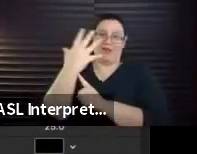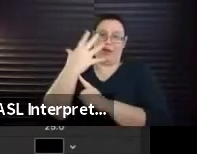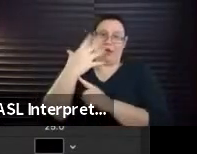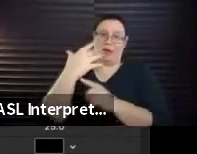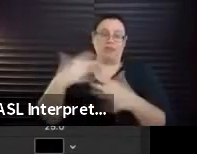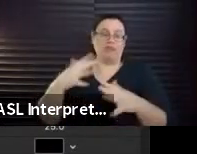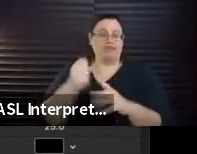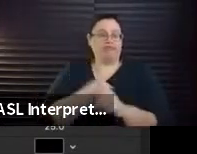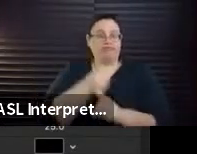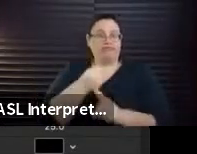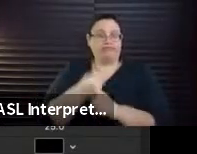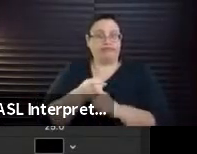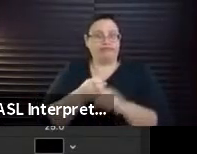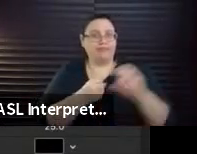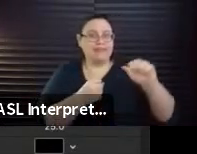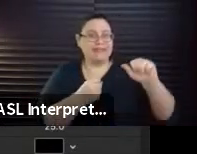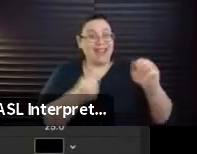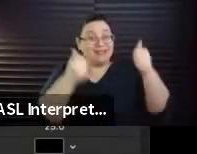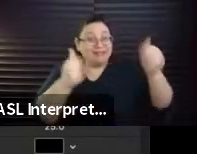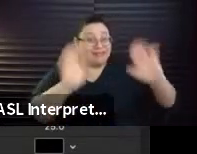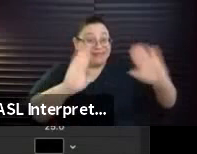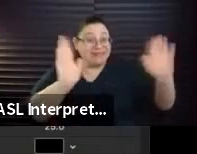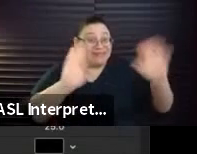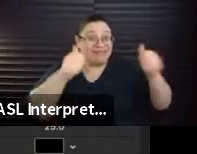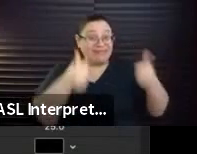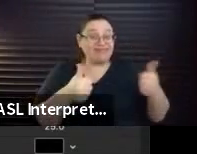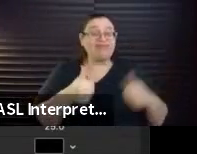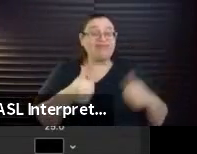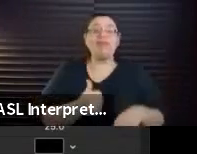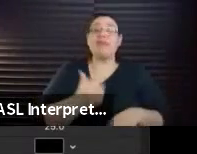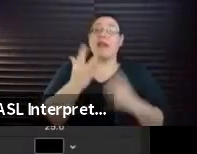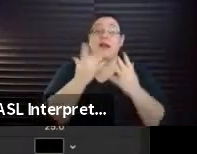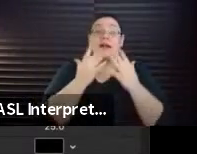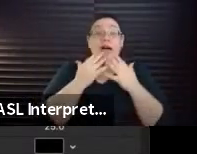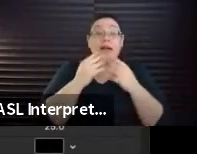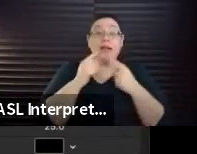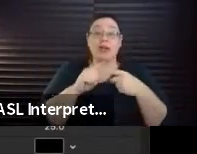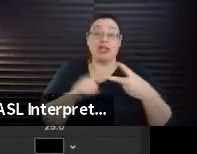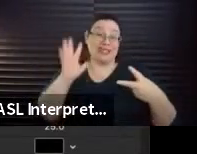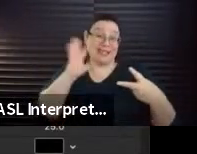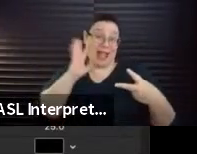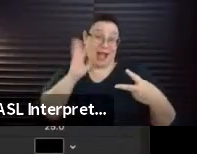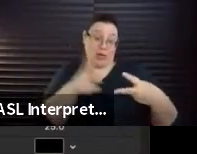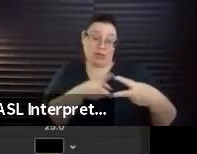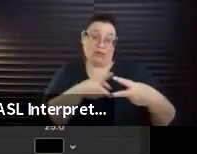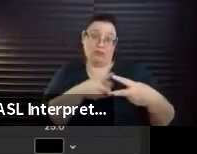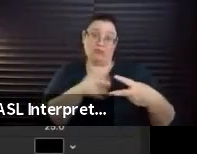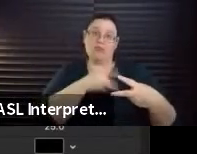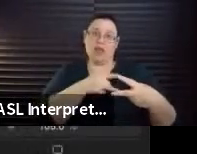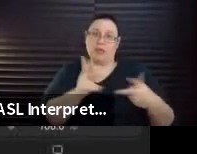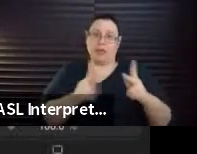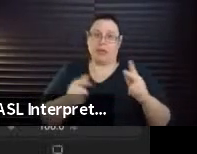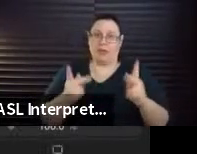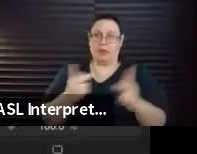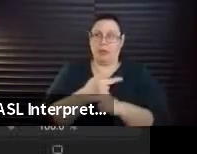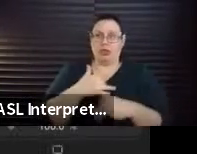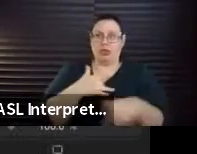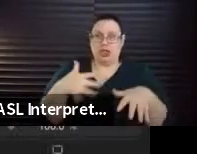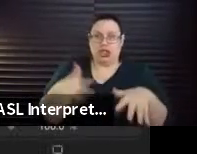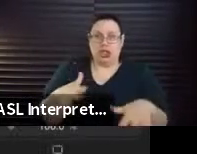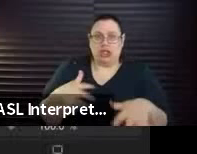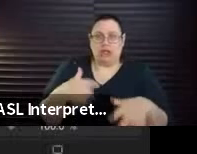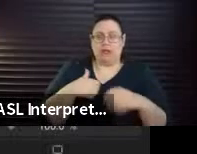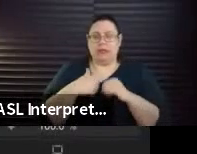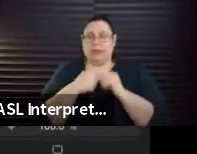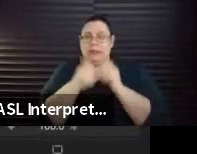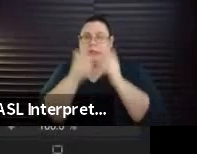Hi there, how's it going? So color and sound typically tend to be the places where people get really nervous and scared. What we're gonna try and do,